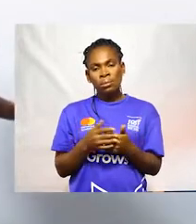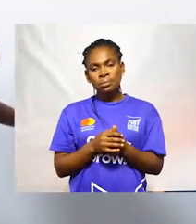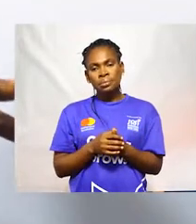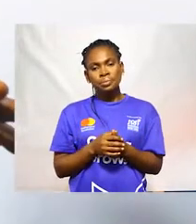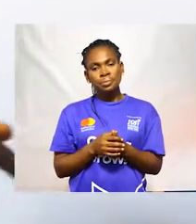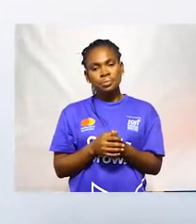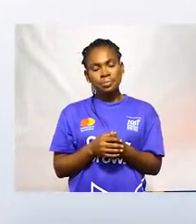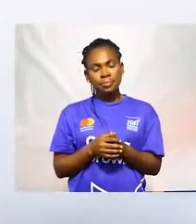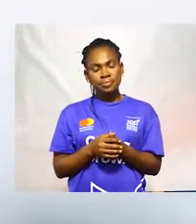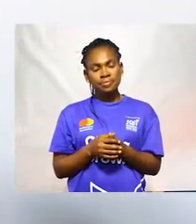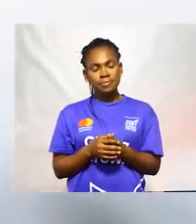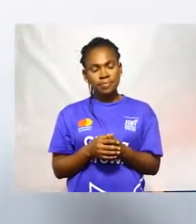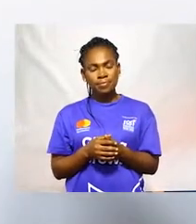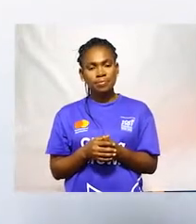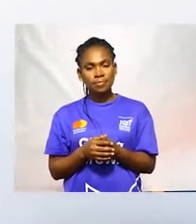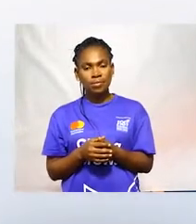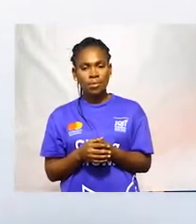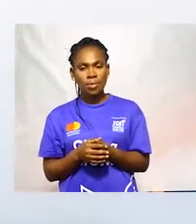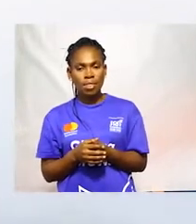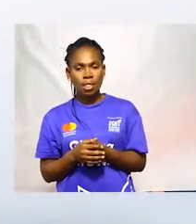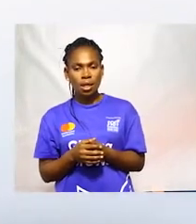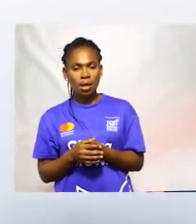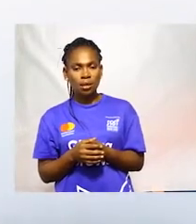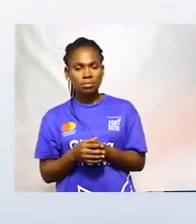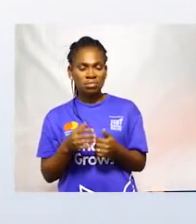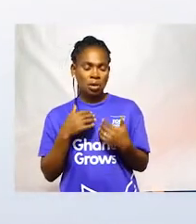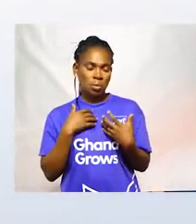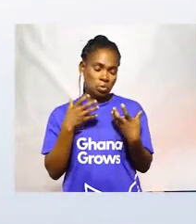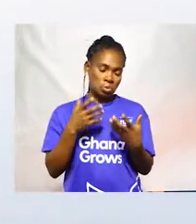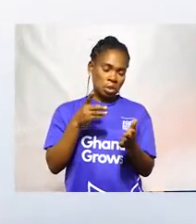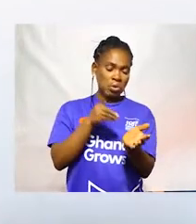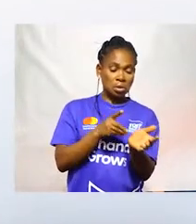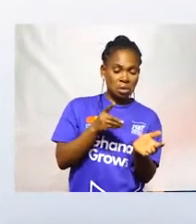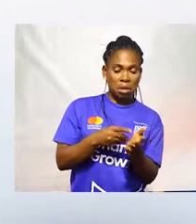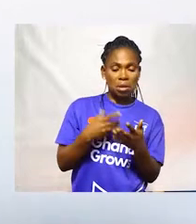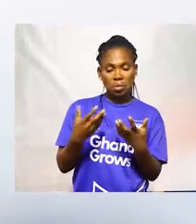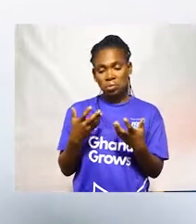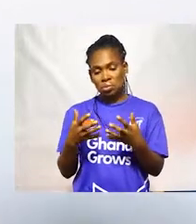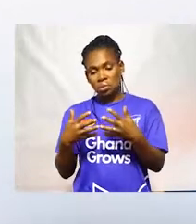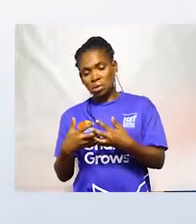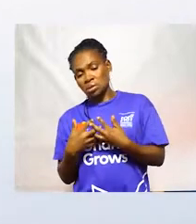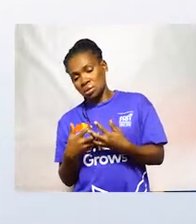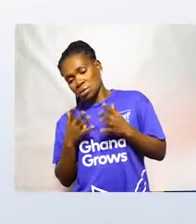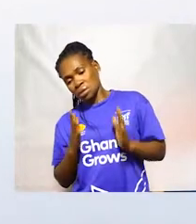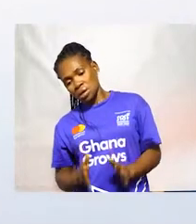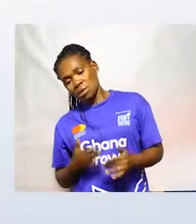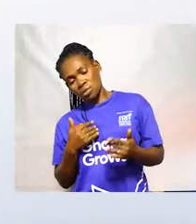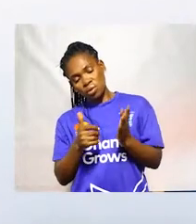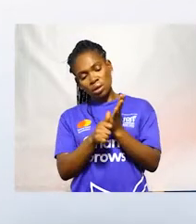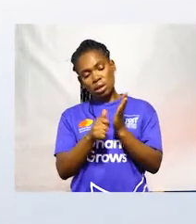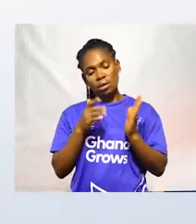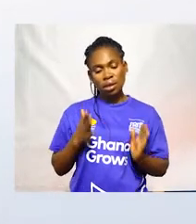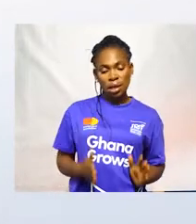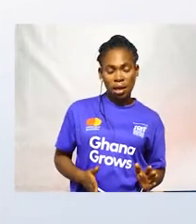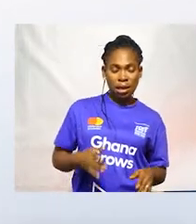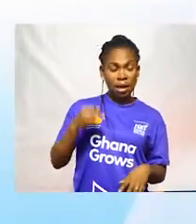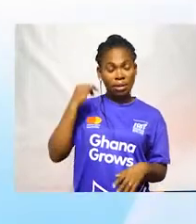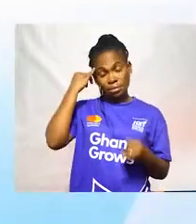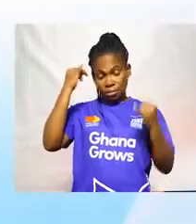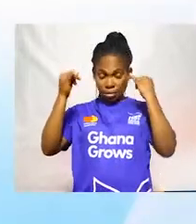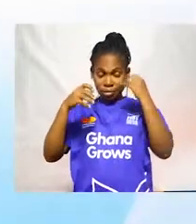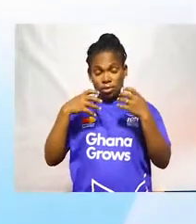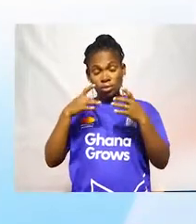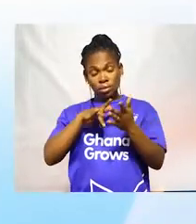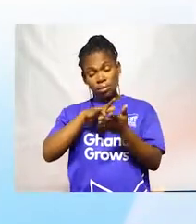these legs were available. I mean, you want to be a doctor, tomorrow you want to be an engineer, another time you want to be an accountant, you want to be a pilot.